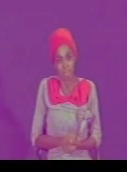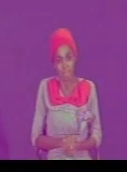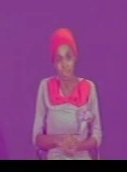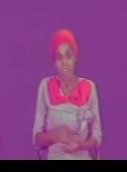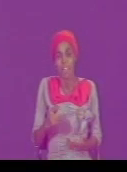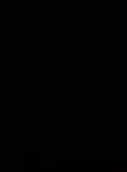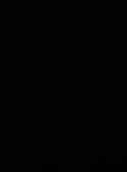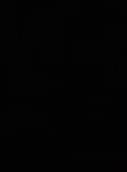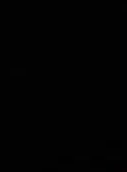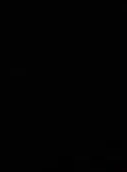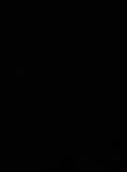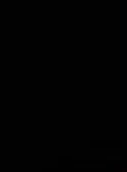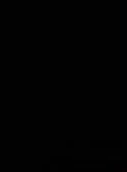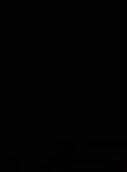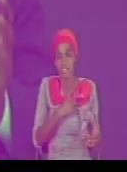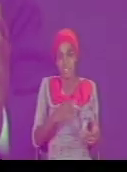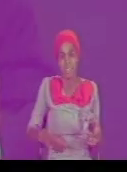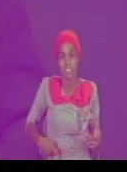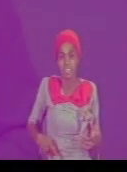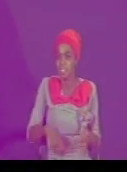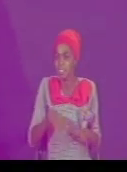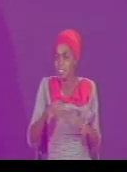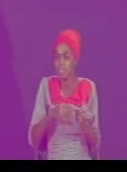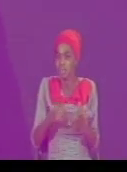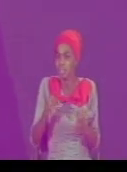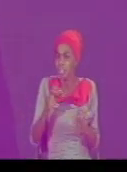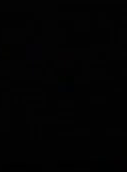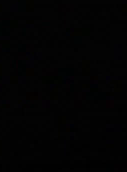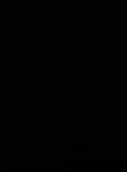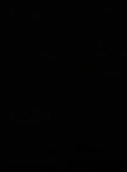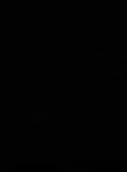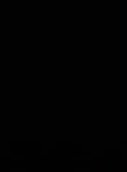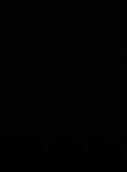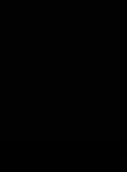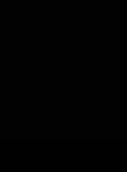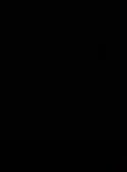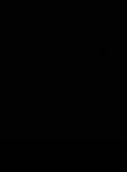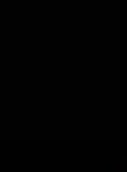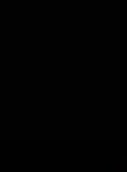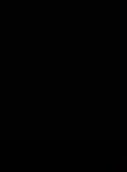today in exposing his nakedness to the